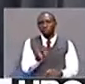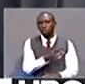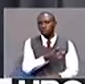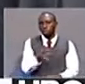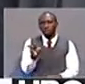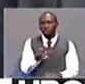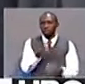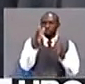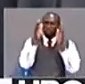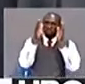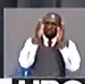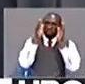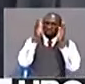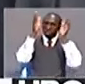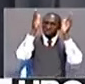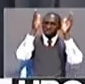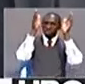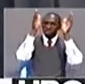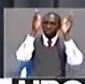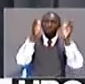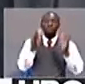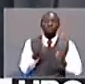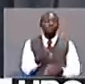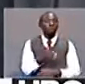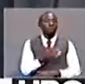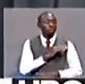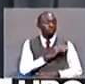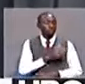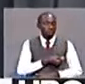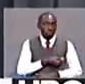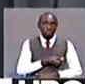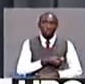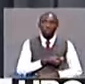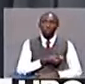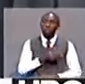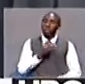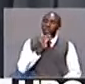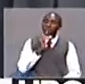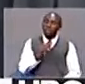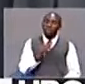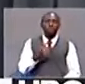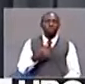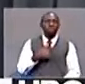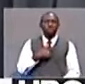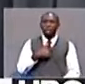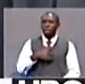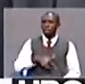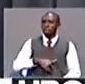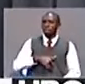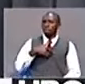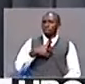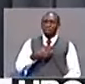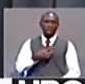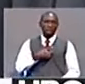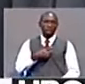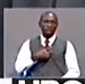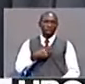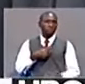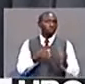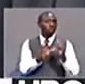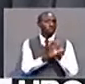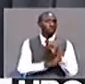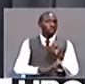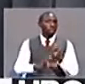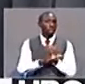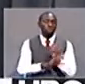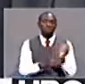that was our Archbishop. Madam Speaker, I have a feeling that this country has a number of problems.